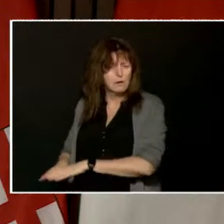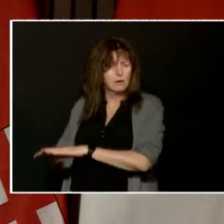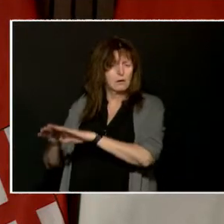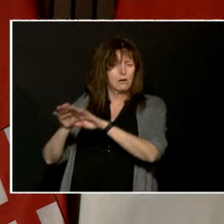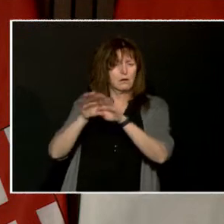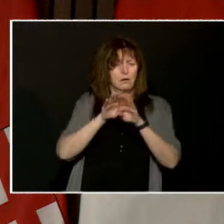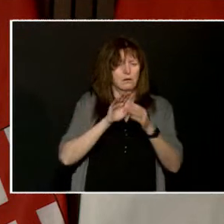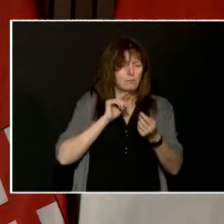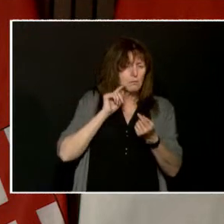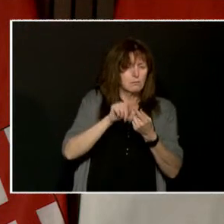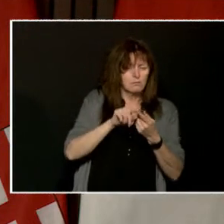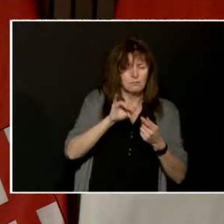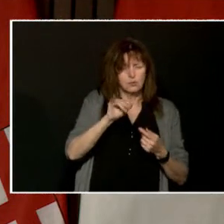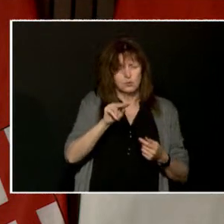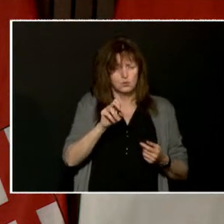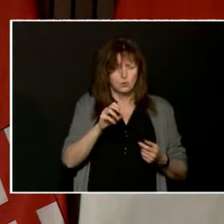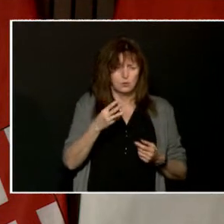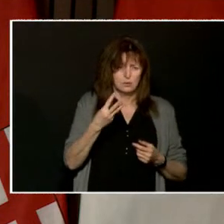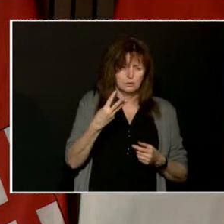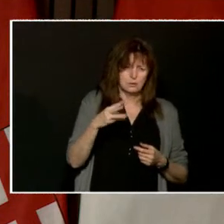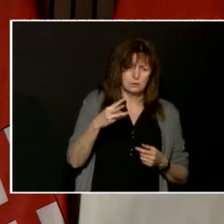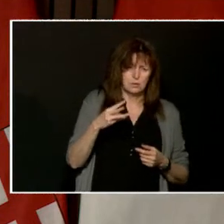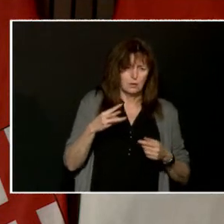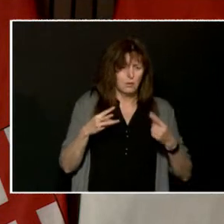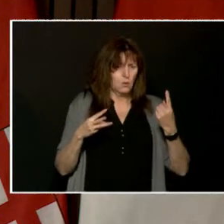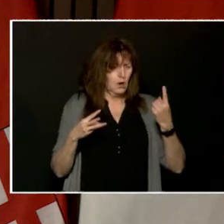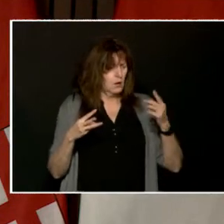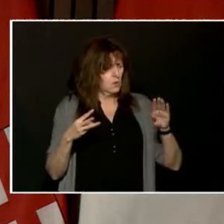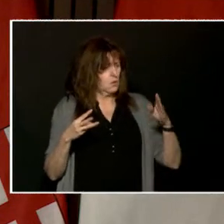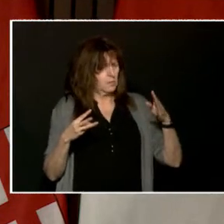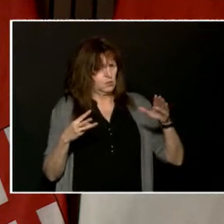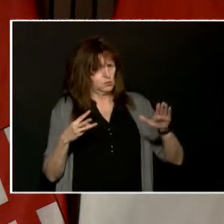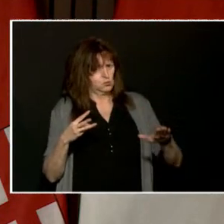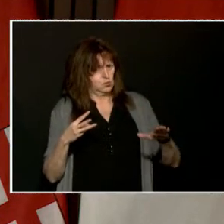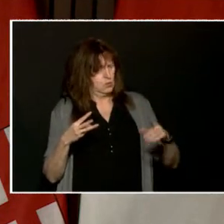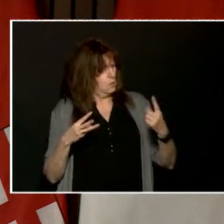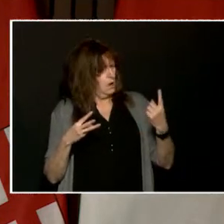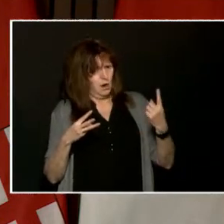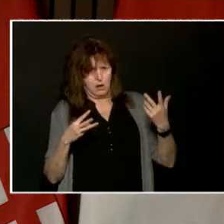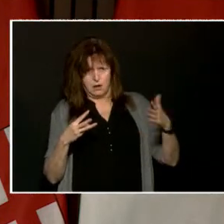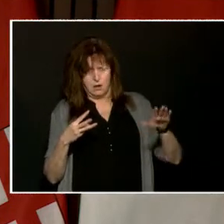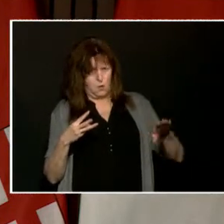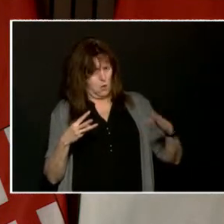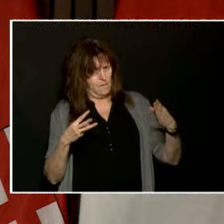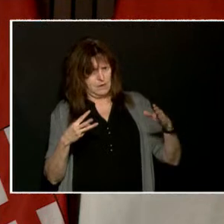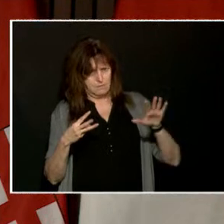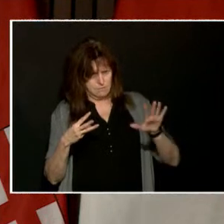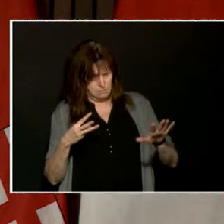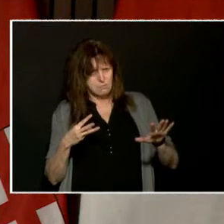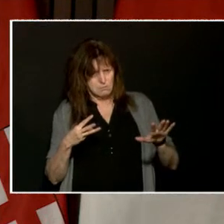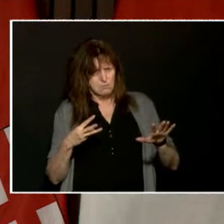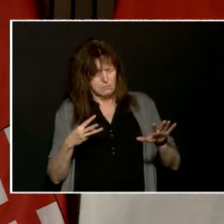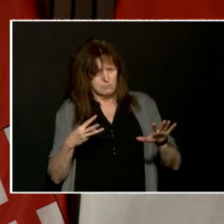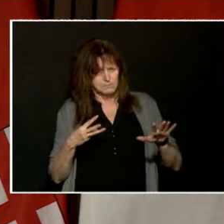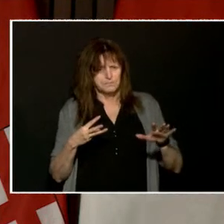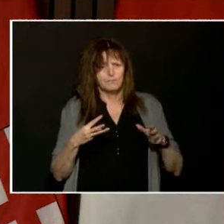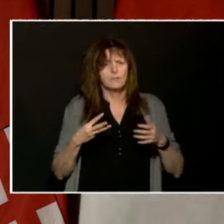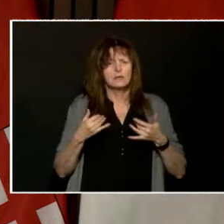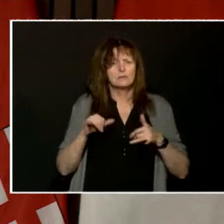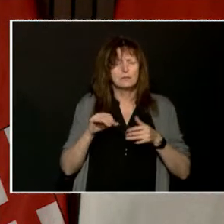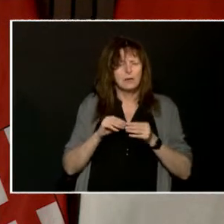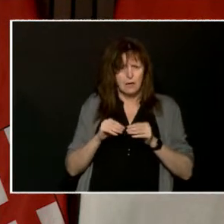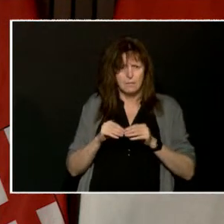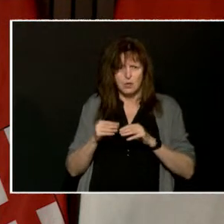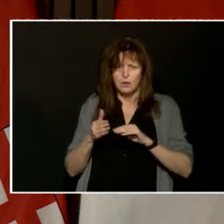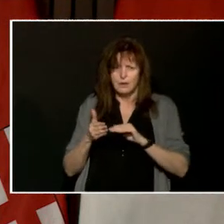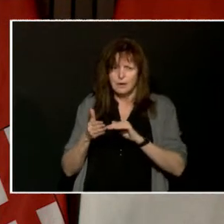line emerge above it. So it does increase the cases. I think the question is really whether or not we'd be able to keep up with all of the other public